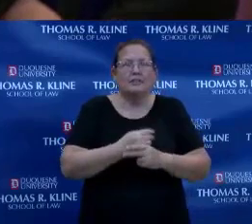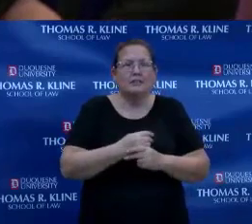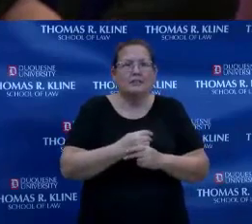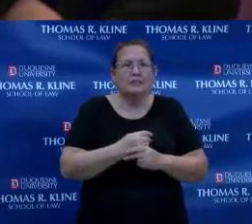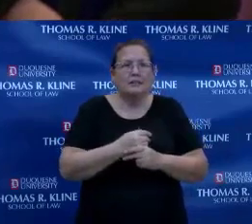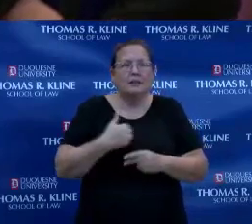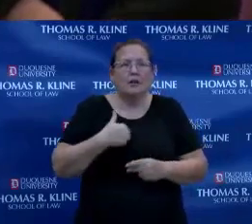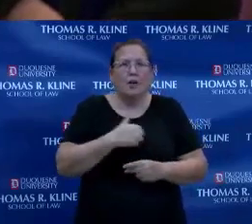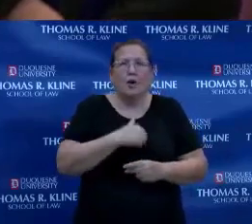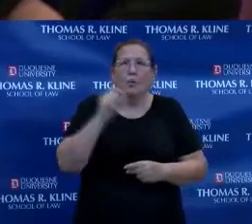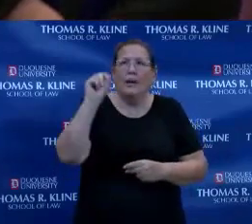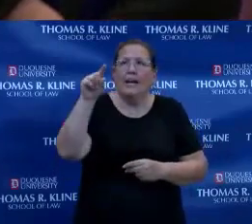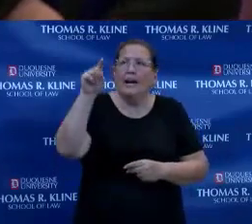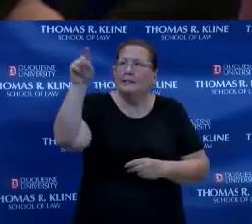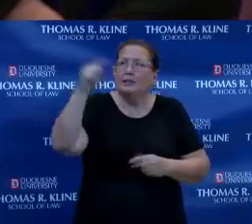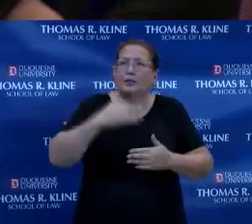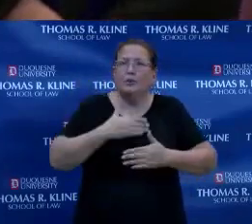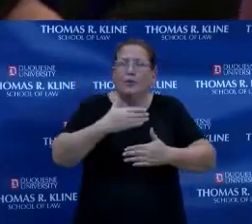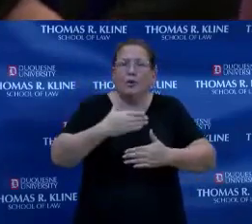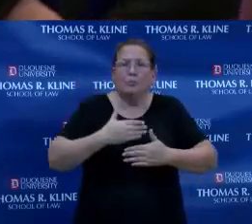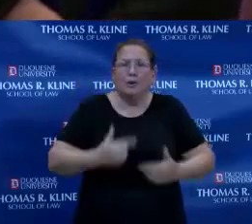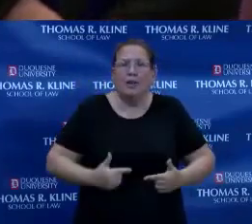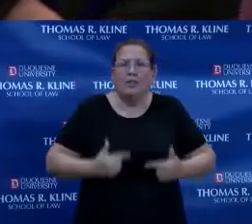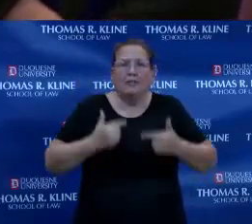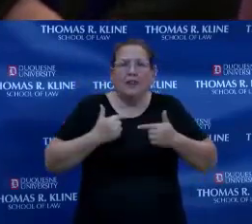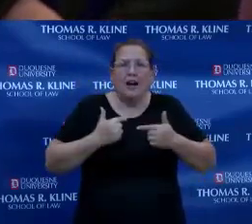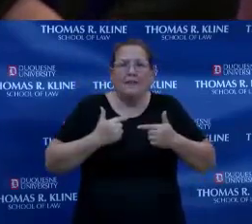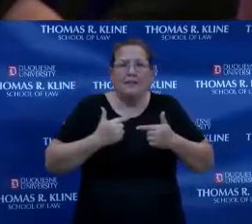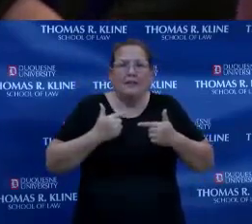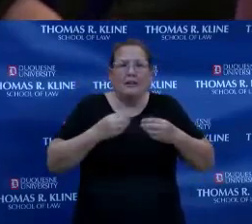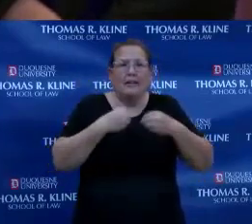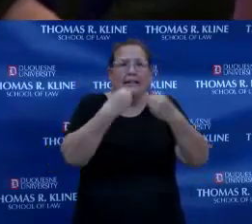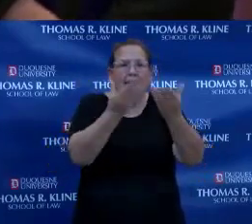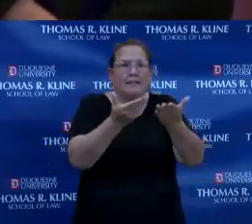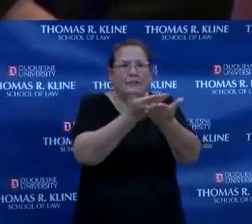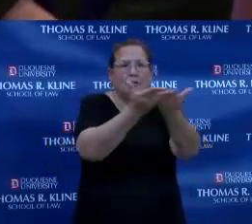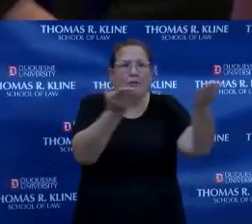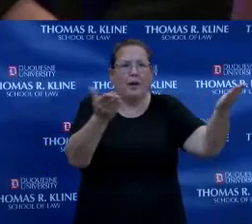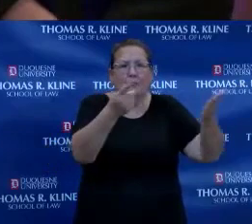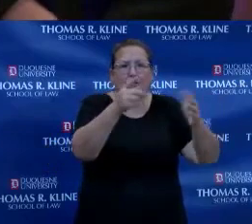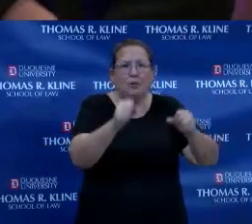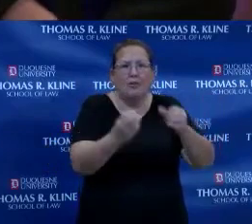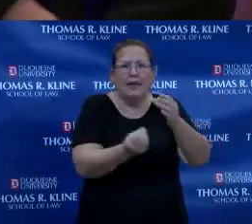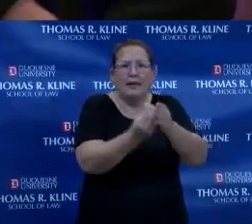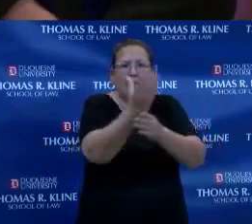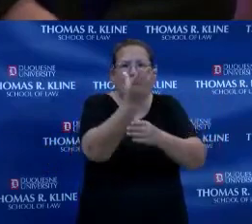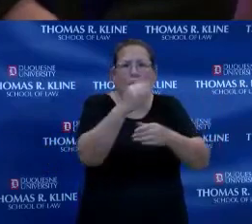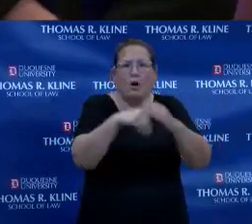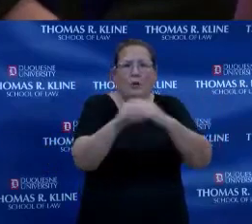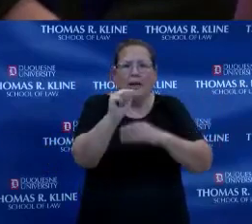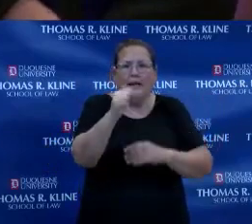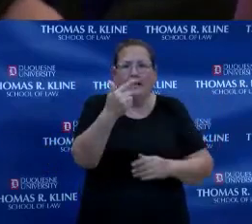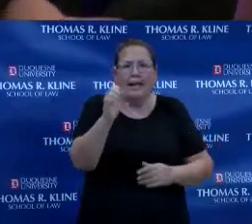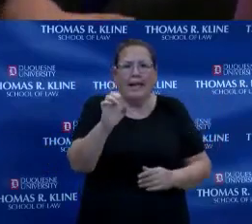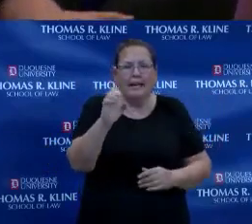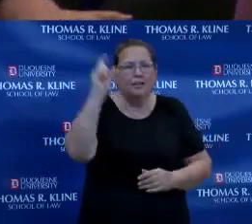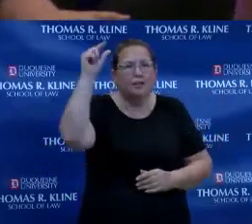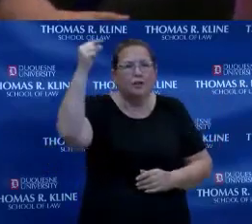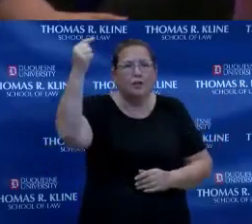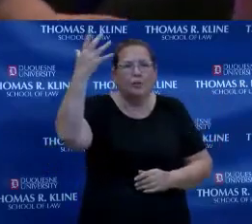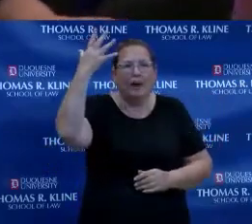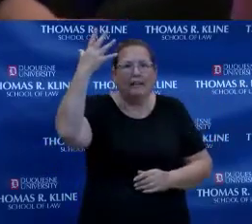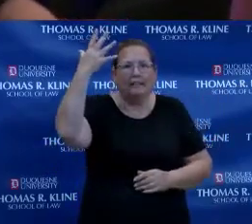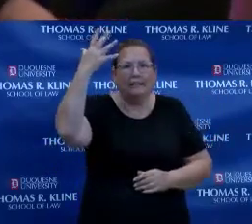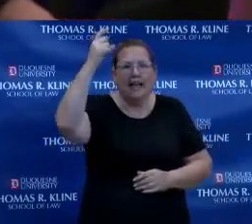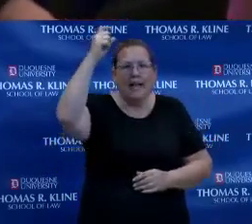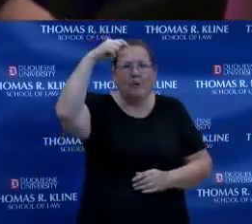the breath of life within them so that they may grow in age, grace, and wisdom during their